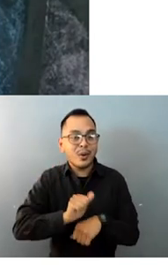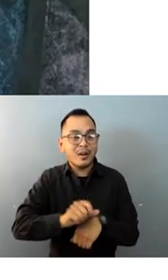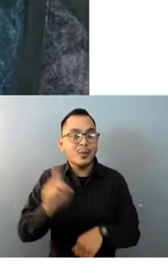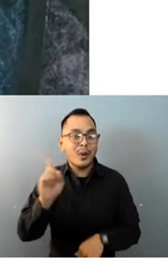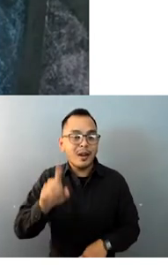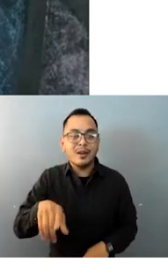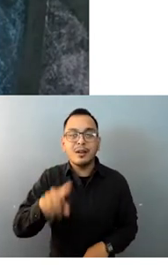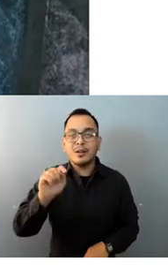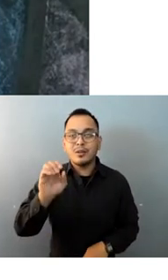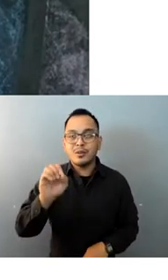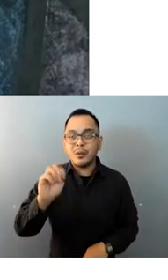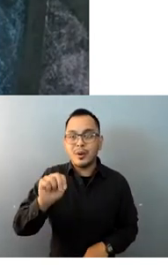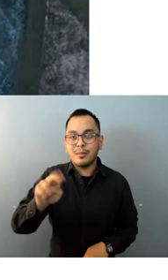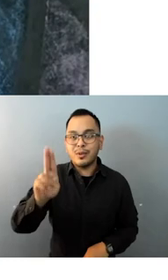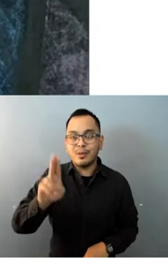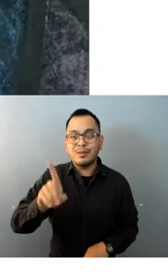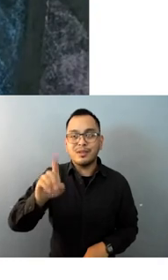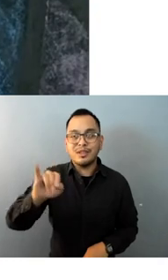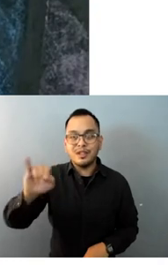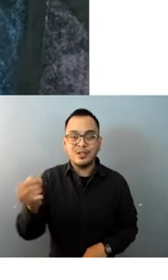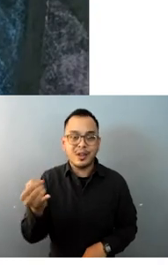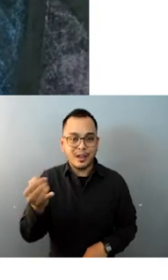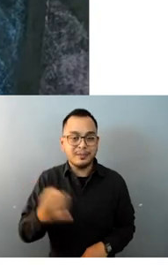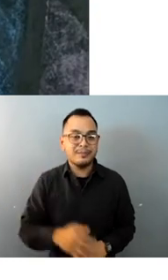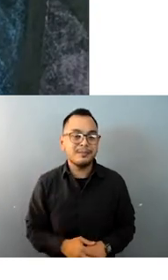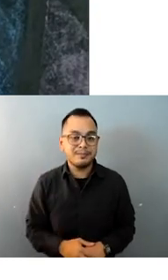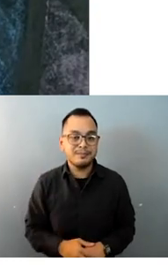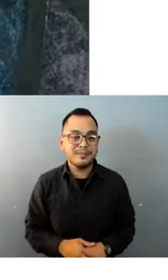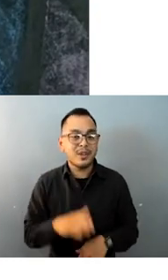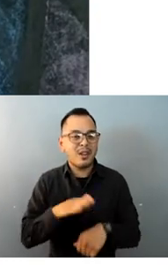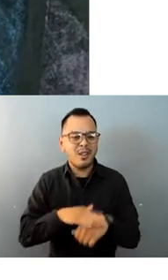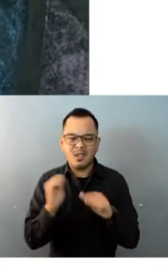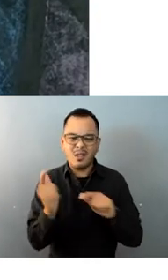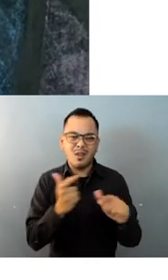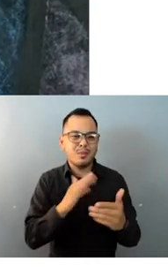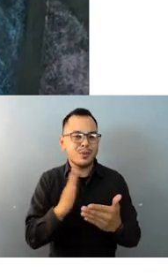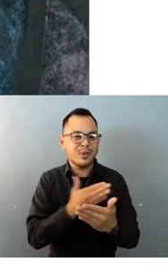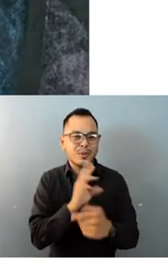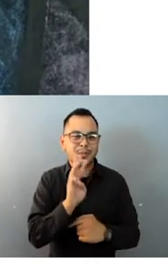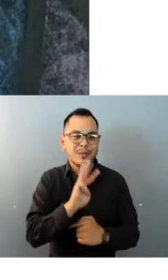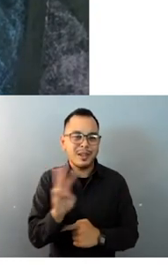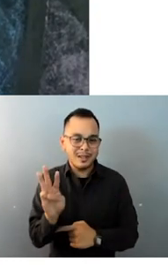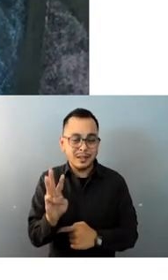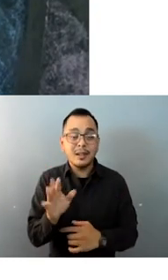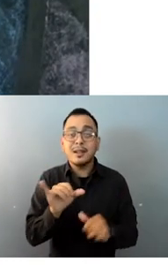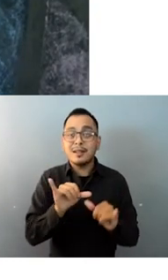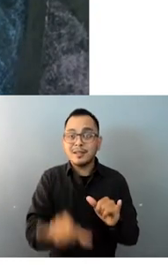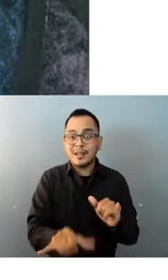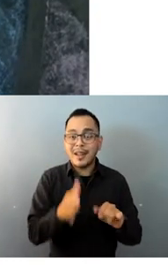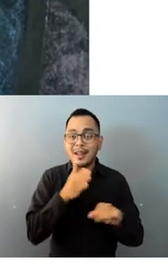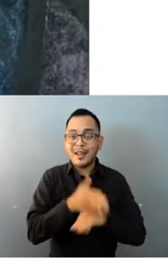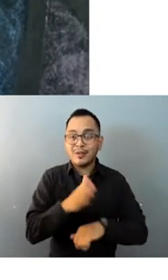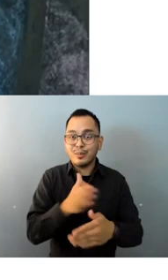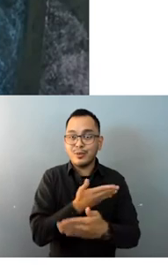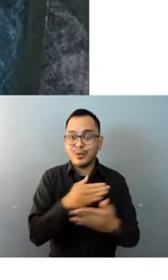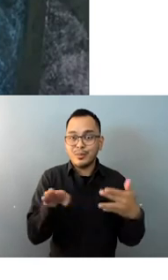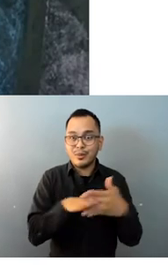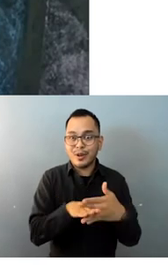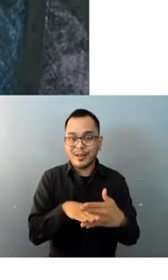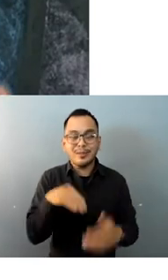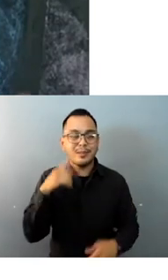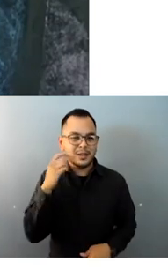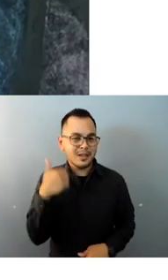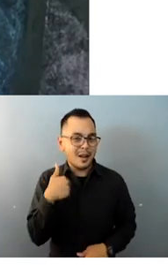at Tomu DJ, that's T-O-M-U DJ, on all platforms. And then stick around after our music